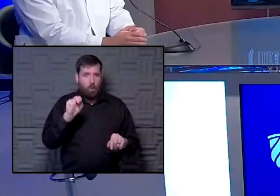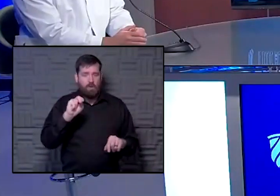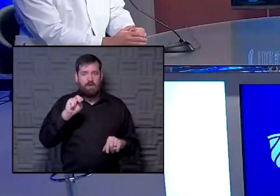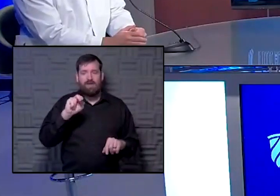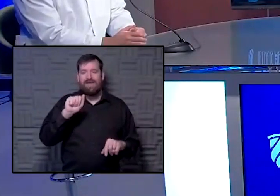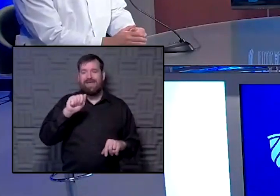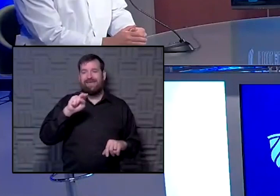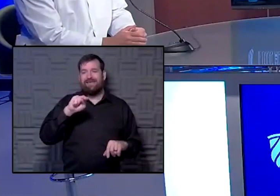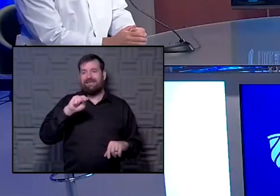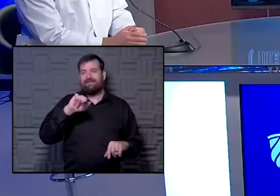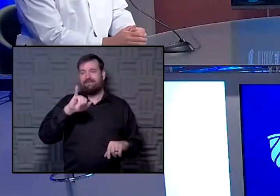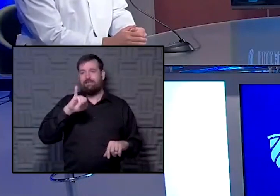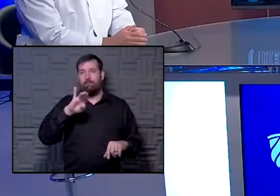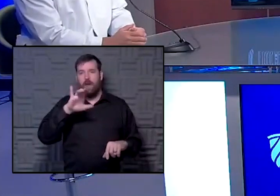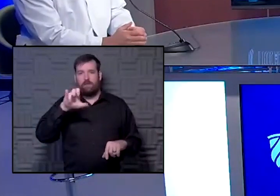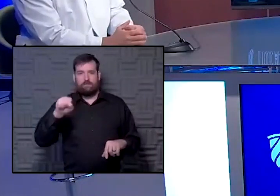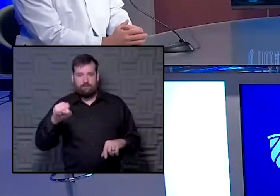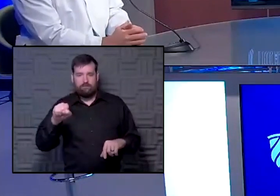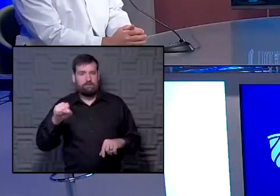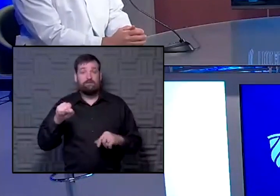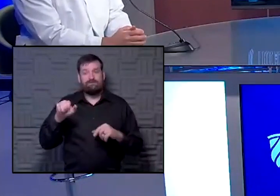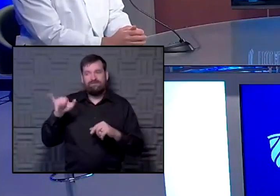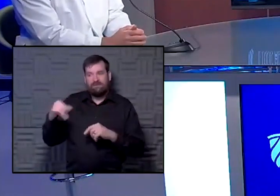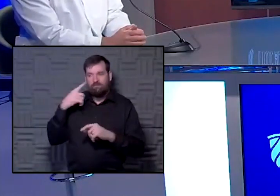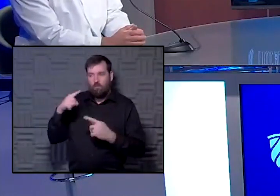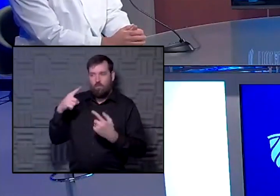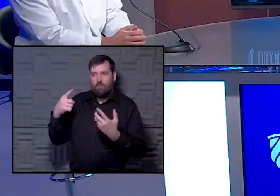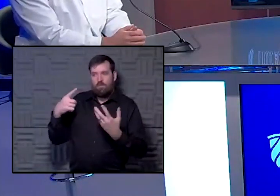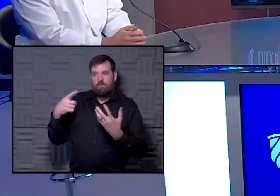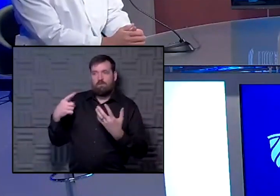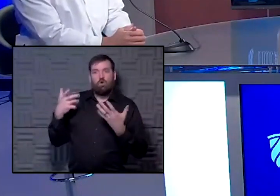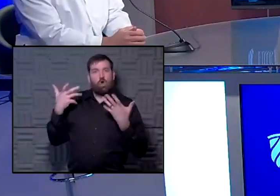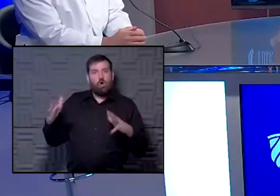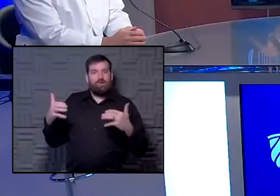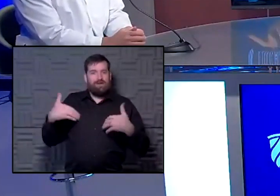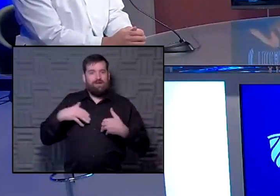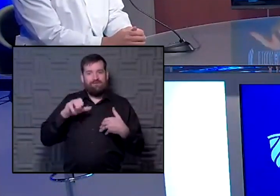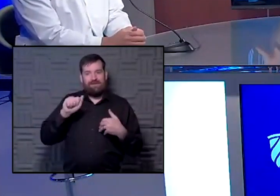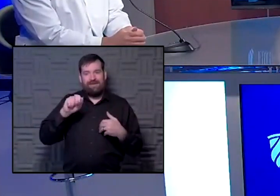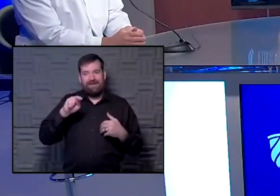additional antibodies Correct, really isn't going to make a difference. That's what monoclonal is. It's really because you haven't made antibodies, we're